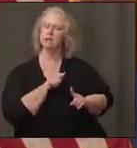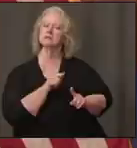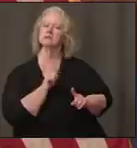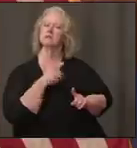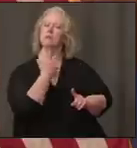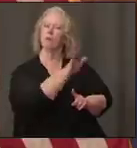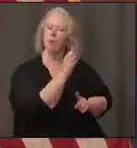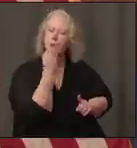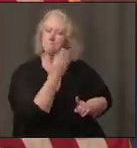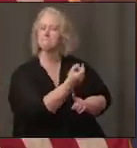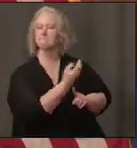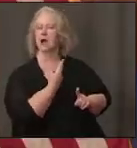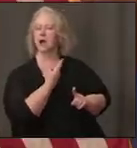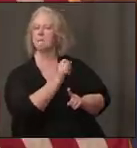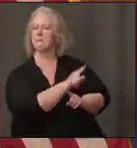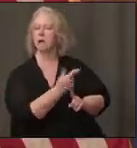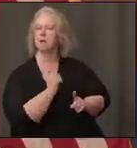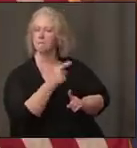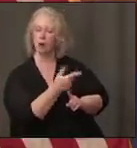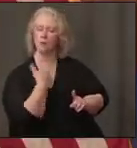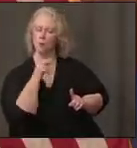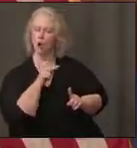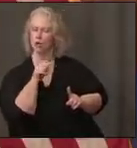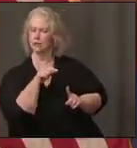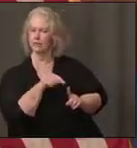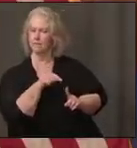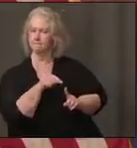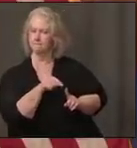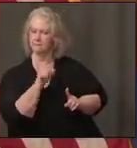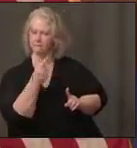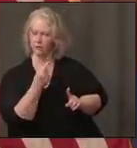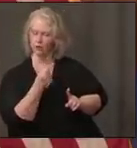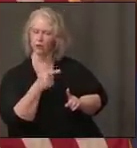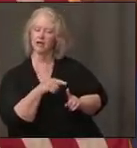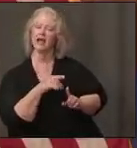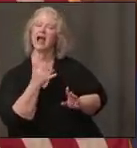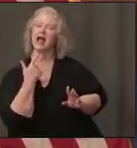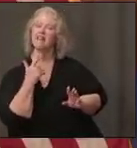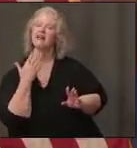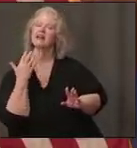goal would be to do point prevalence studies in each nursing home about once a month as well.